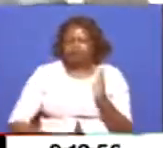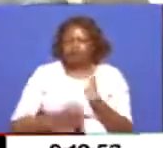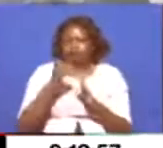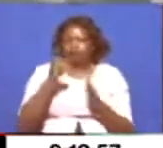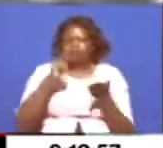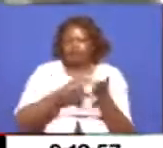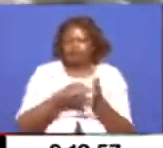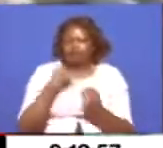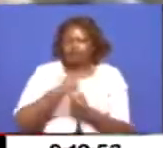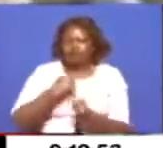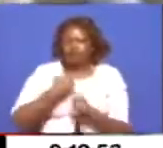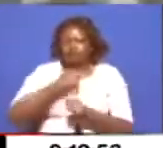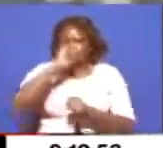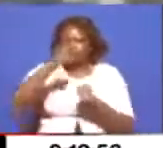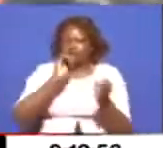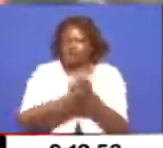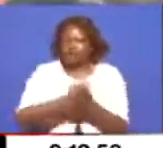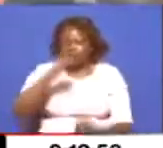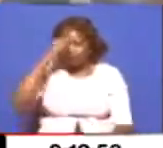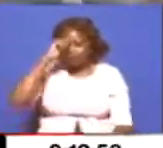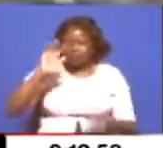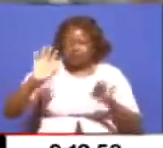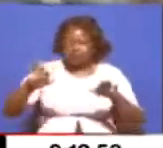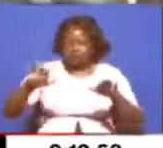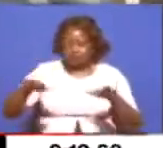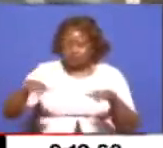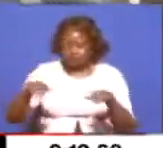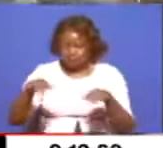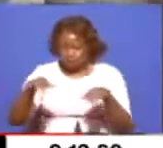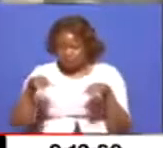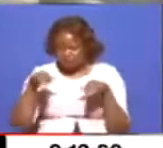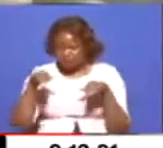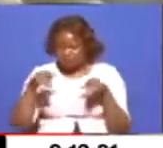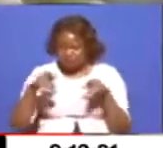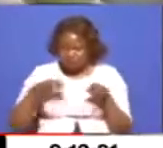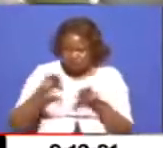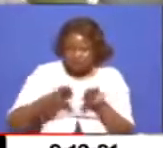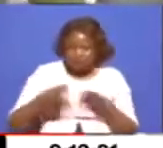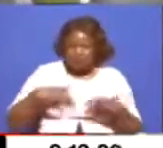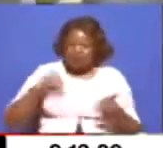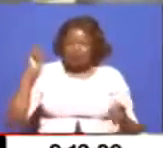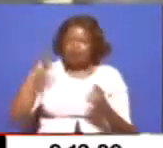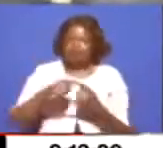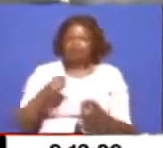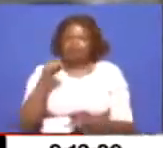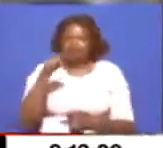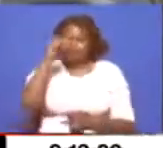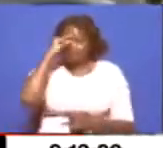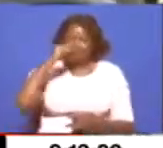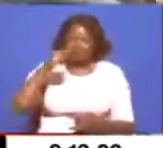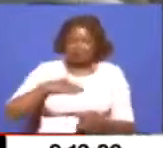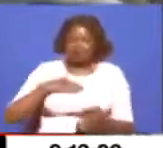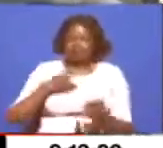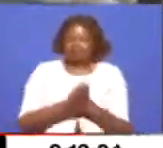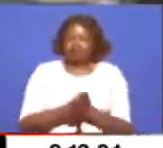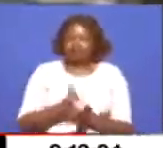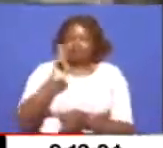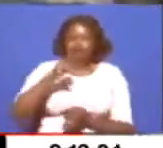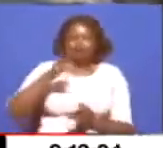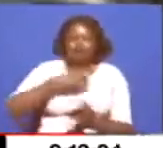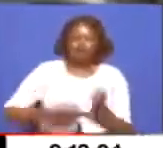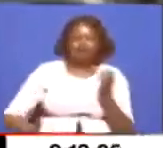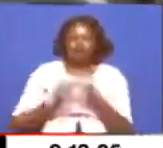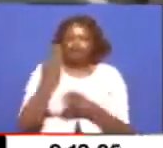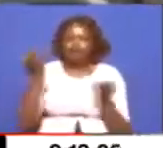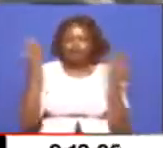Jubilee government. Waja ni waeleze watu wa Azimio. Hii serikali mimi na Uhuru tulitengeneza.